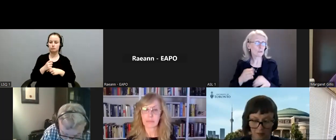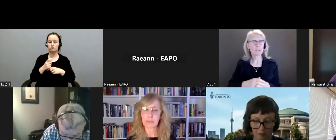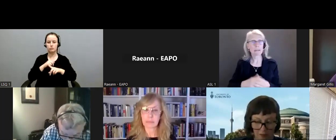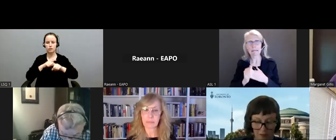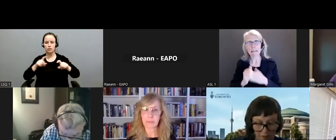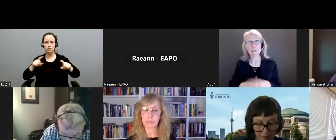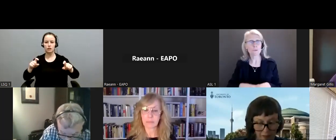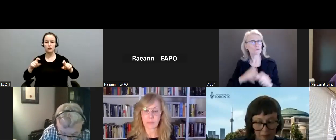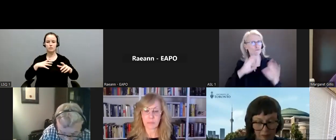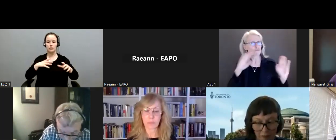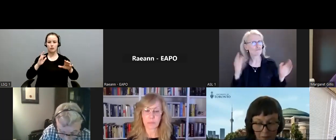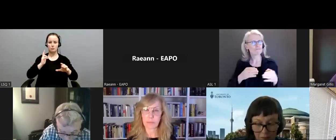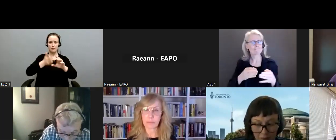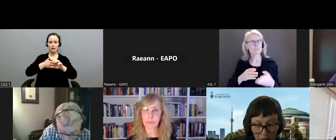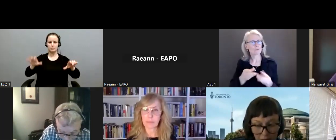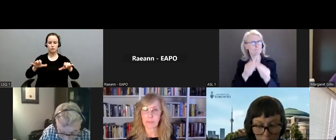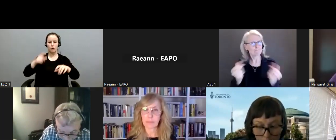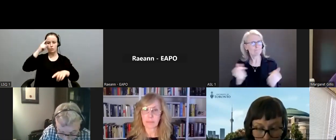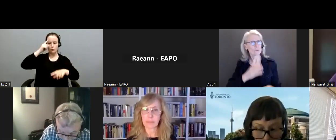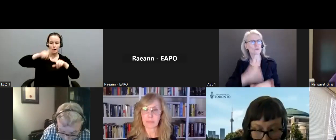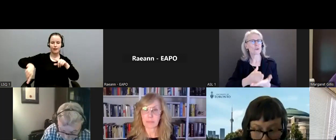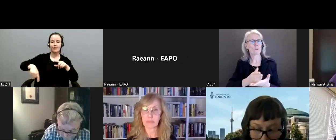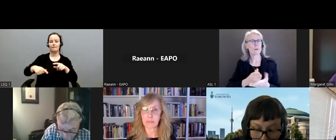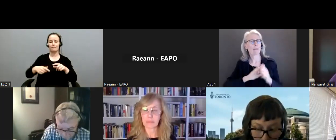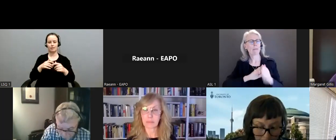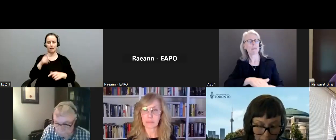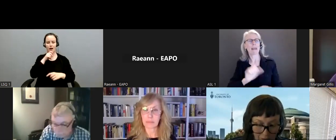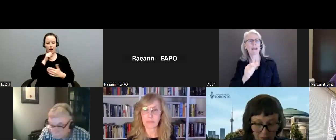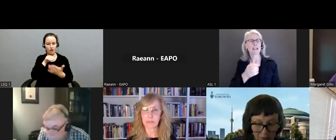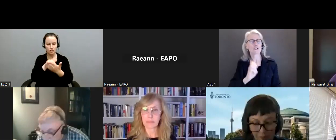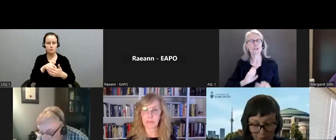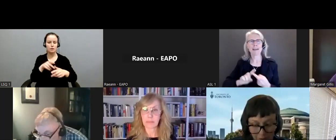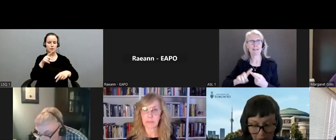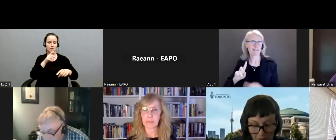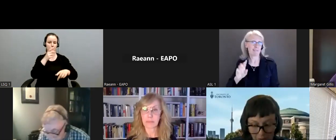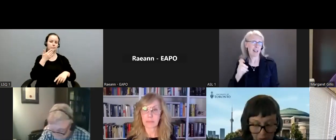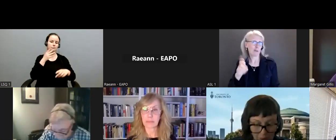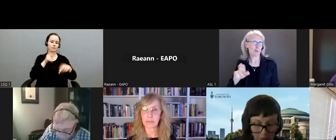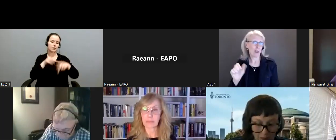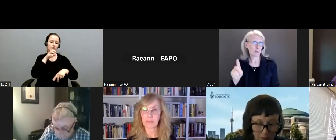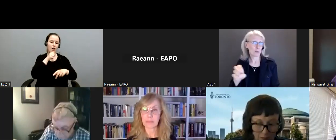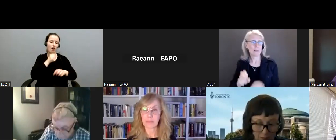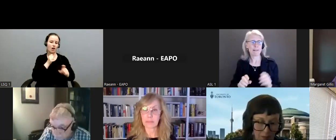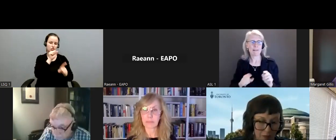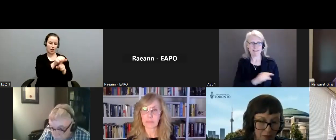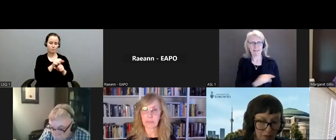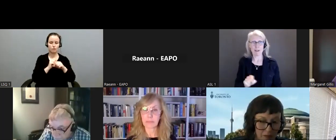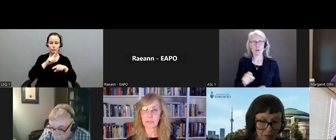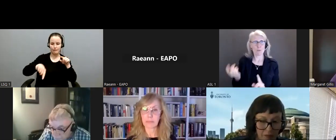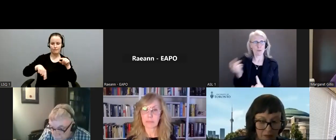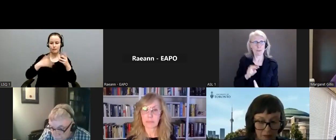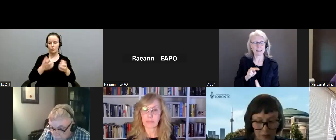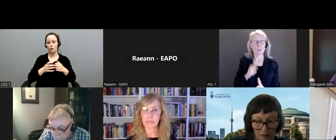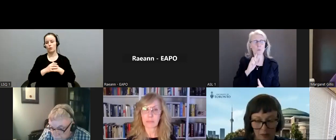tackling ageism and elder abuse. Their perspectives will provide inspiration and pathways to challenge